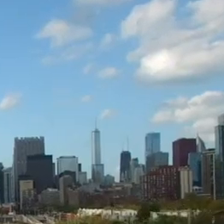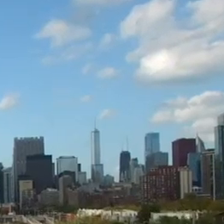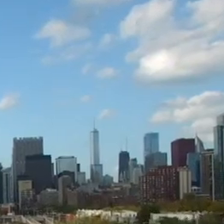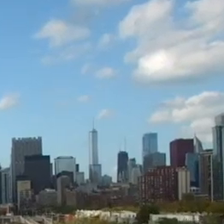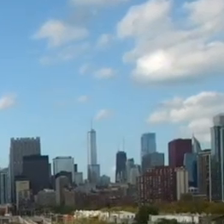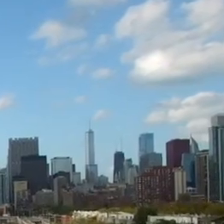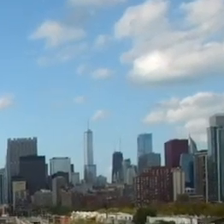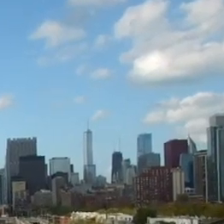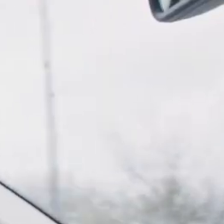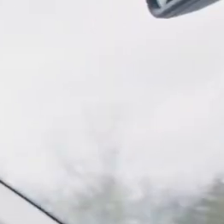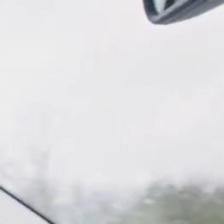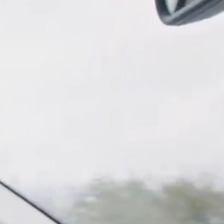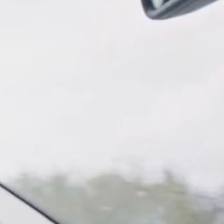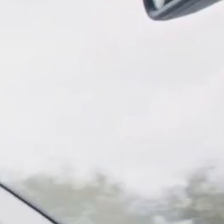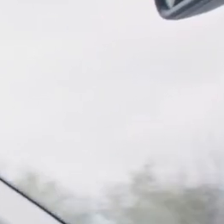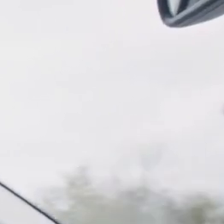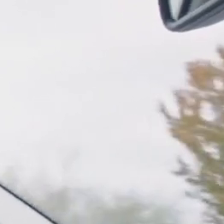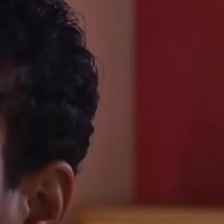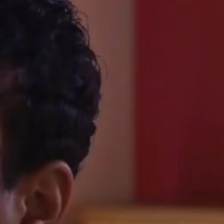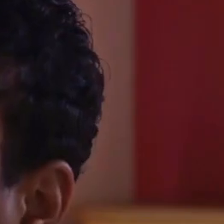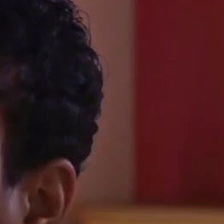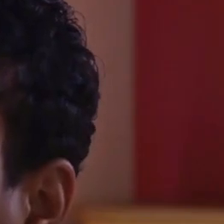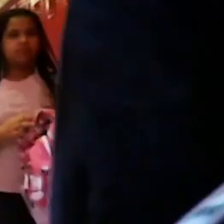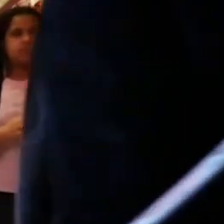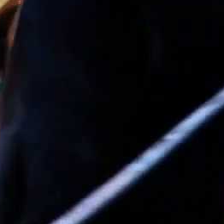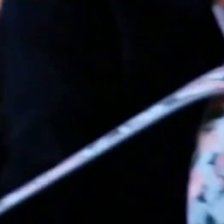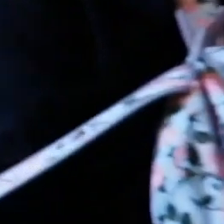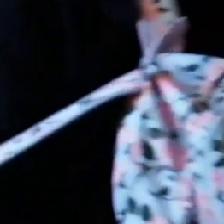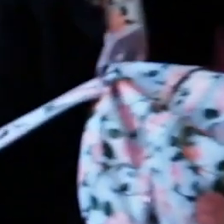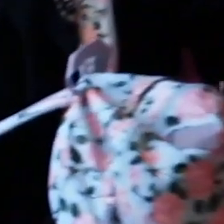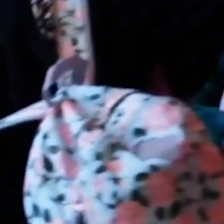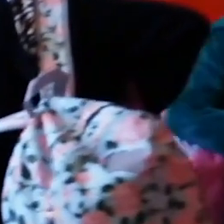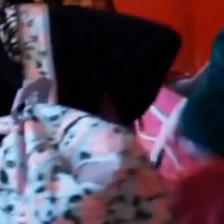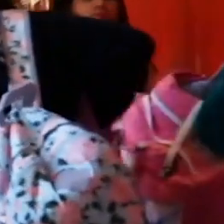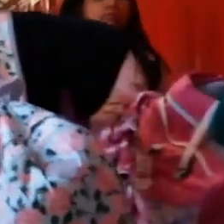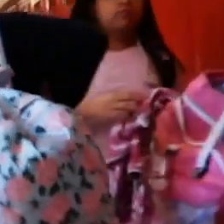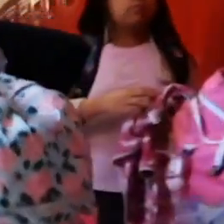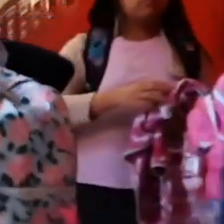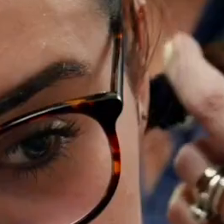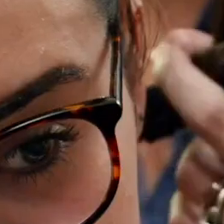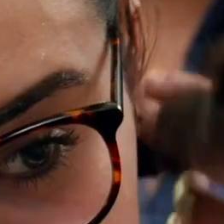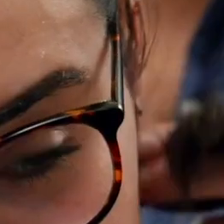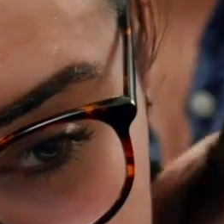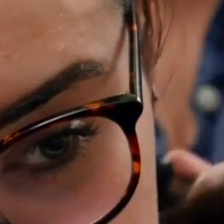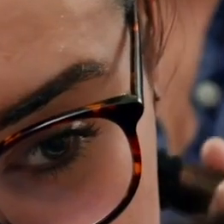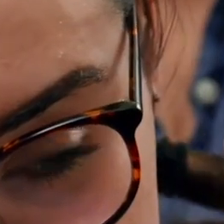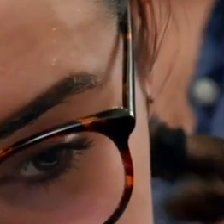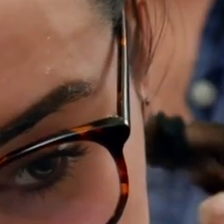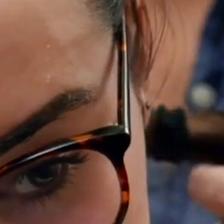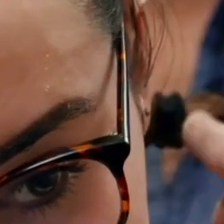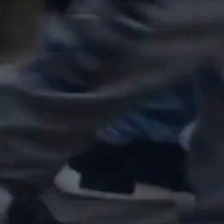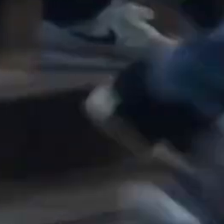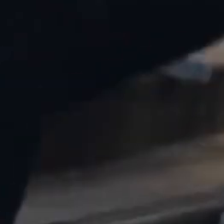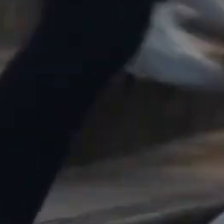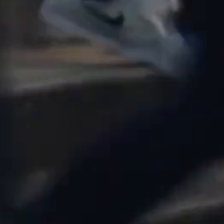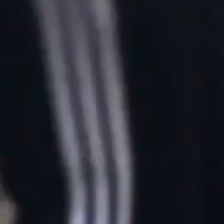put on this earth for people to take advantage of you. It's not right. This is rape culture. This is the message you give to girls that you're responsible for a boy's